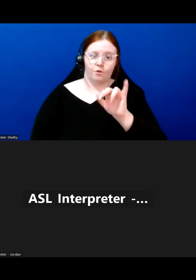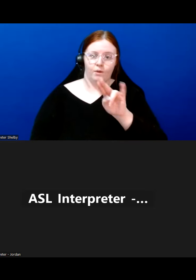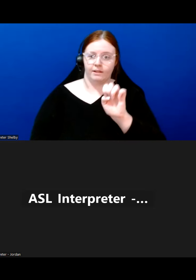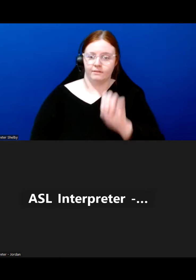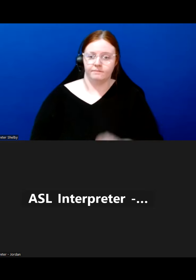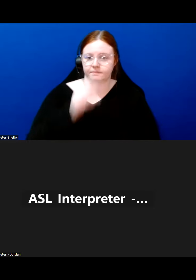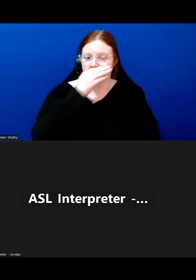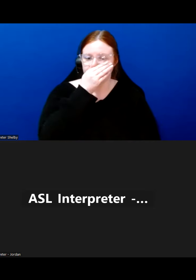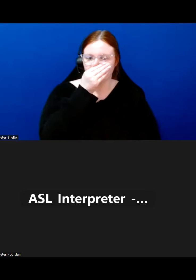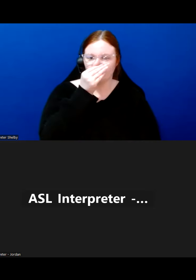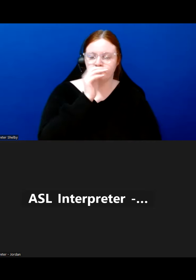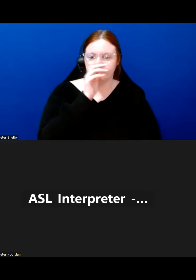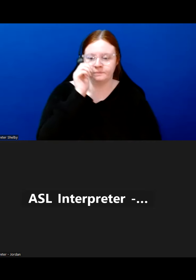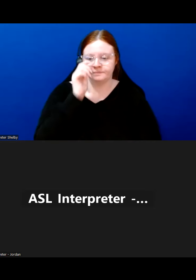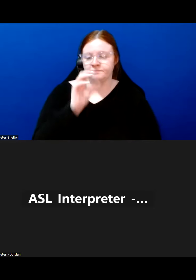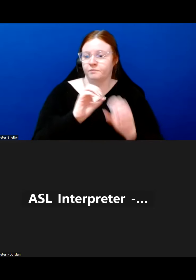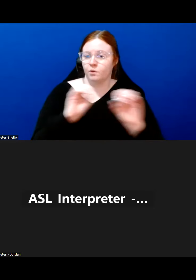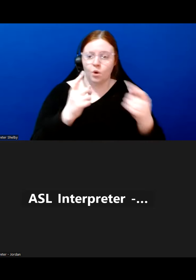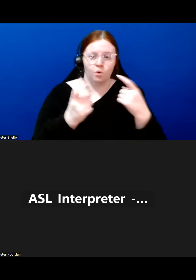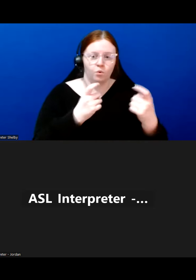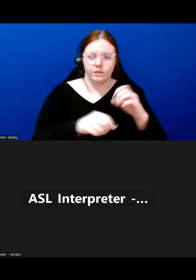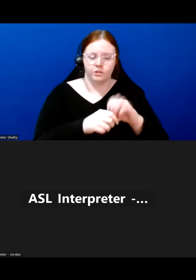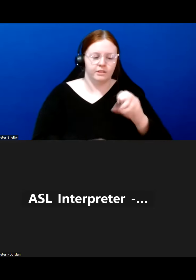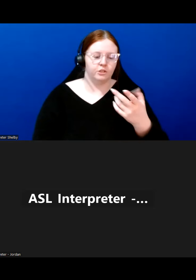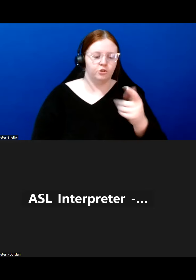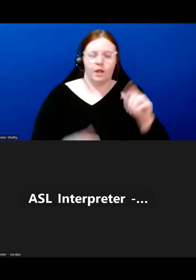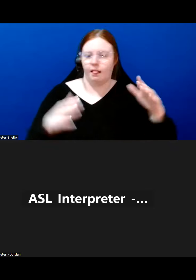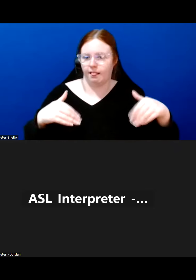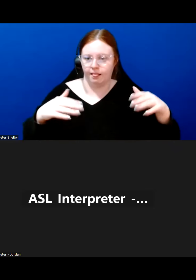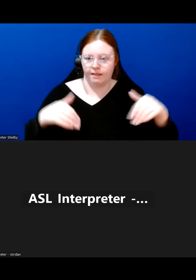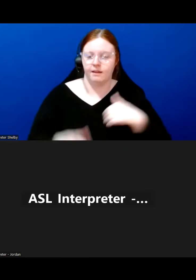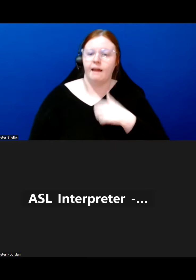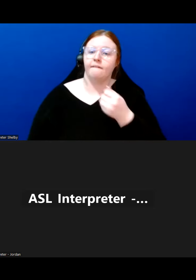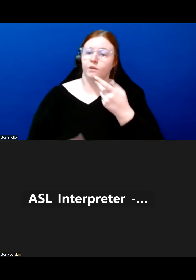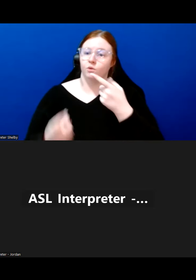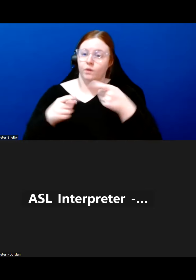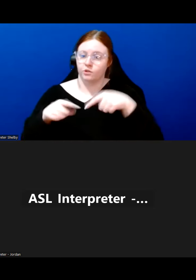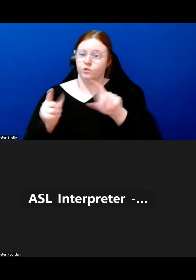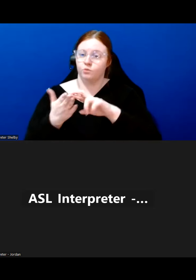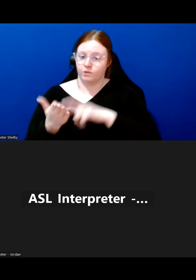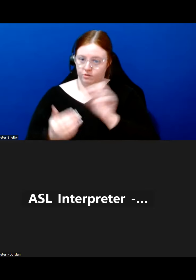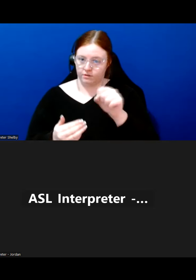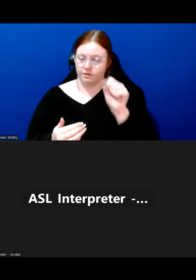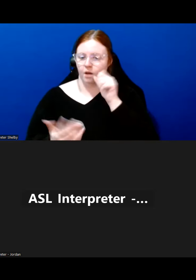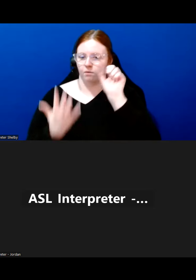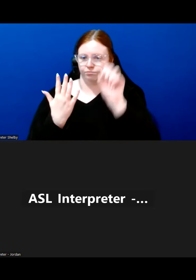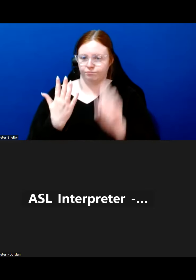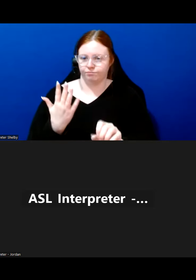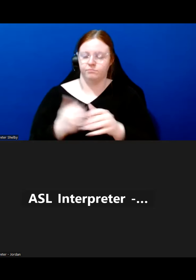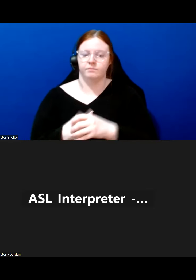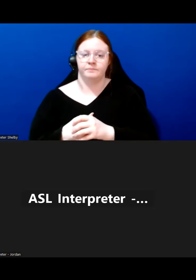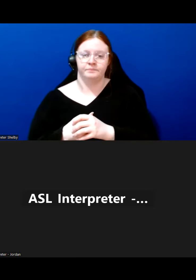do not have any questions in the chat just yet. Sure. We had a couple of questions during registration. I'm going to read those out now in a